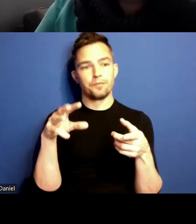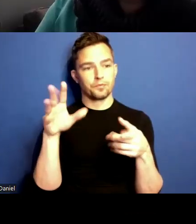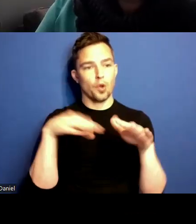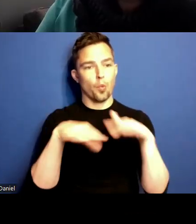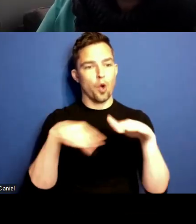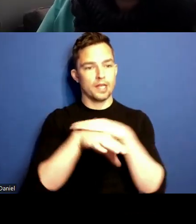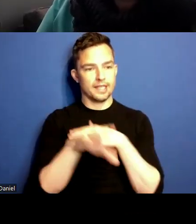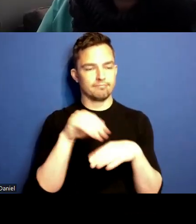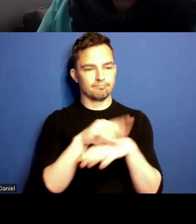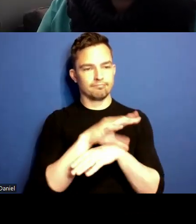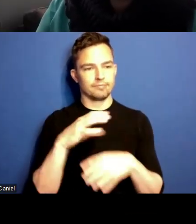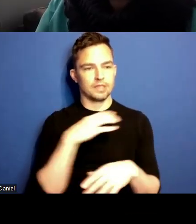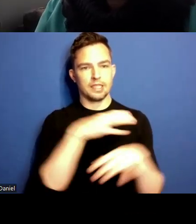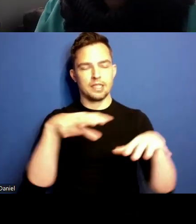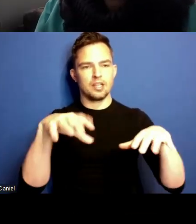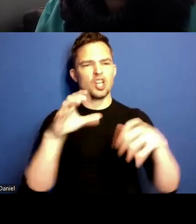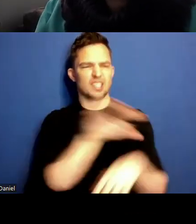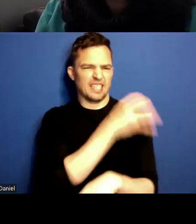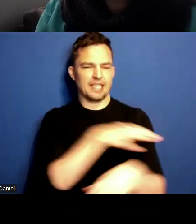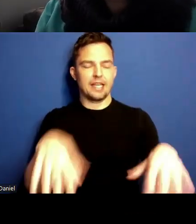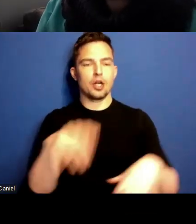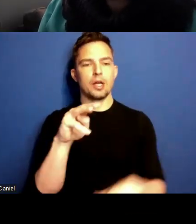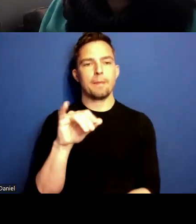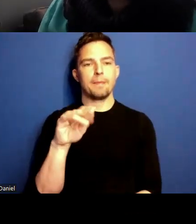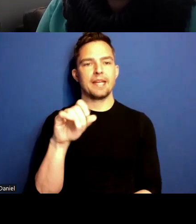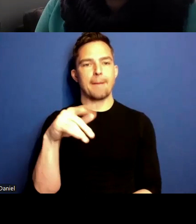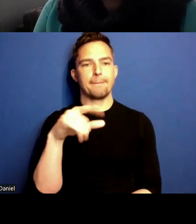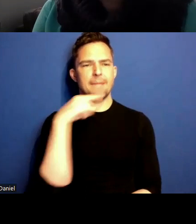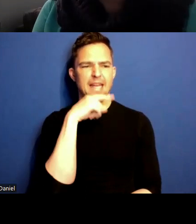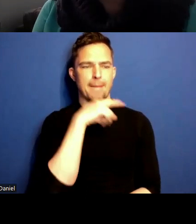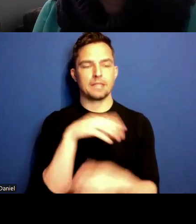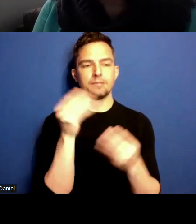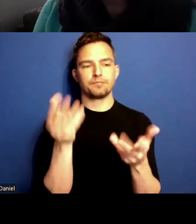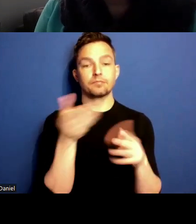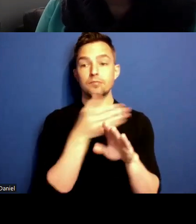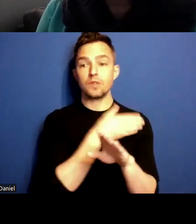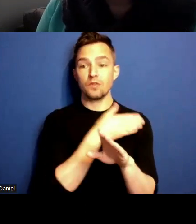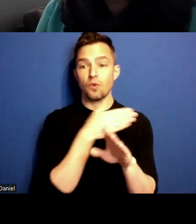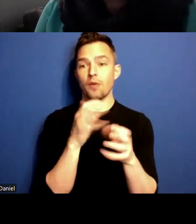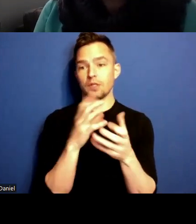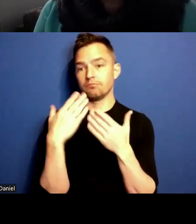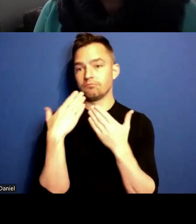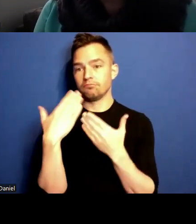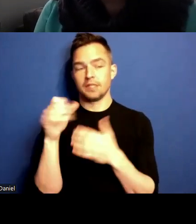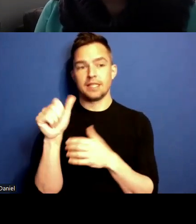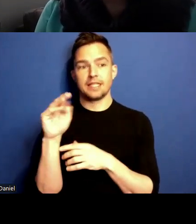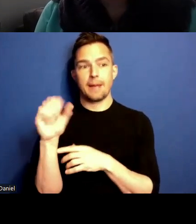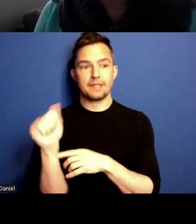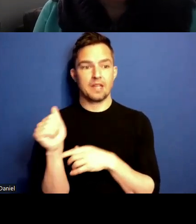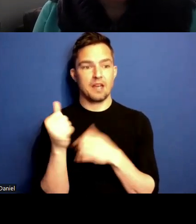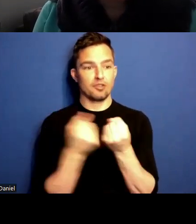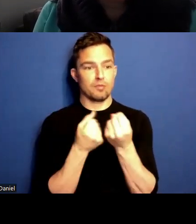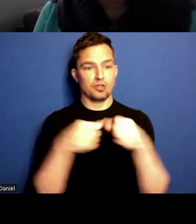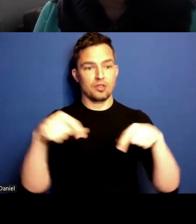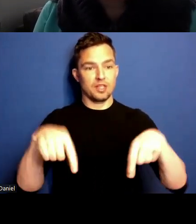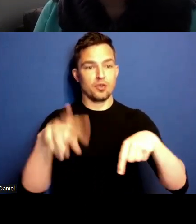clinic here in Minneapolis. Before I keep going, I just want to echo my thanks to SAMHSA for sponsoring this webinar.